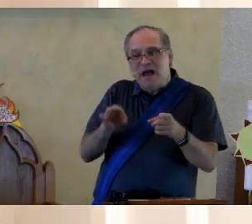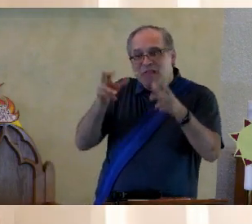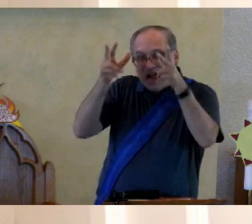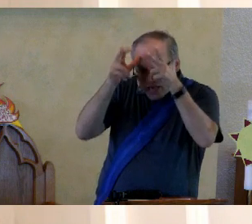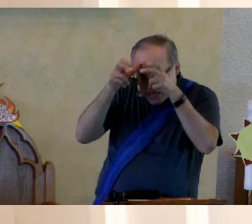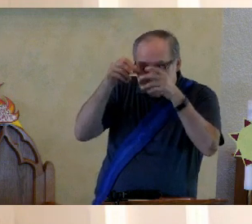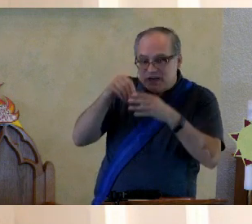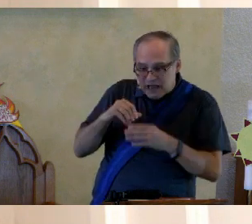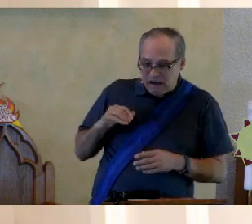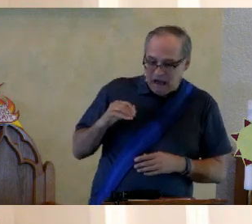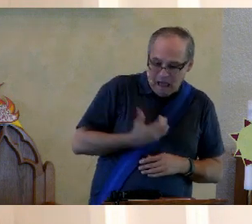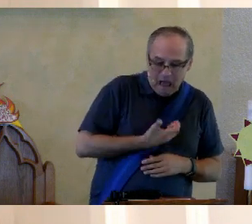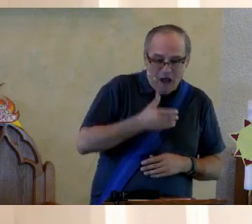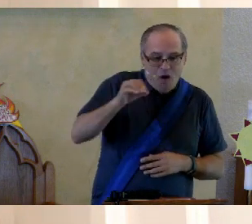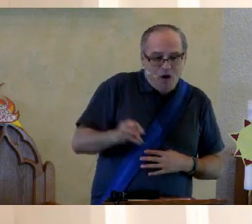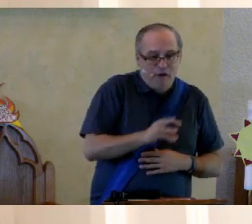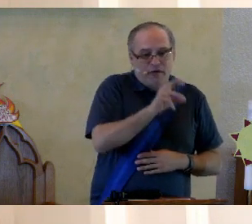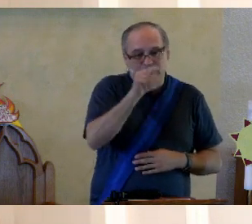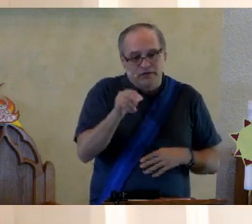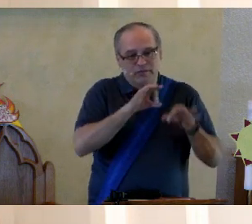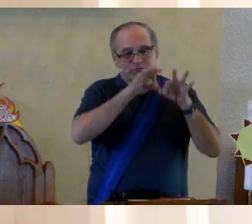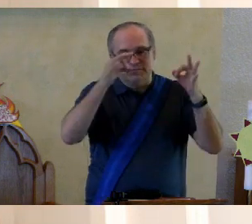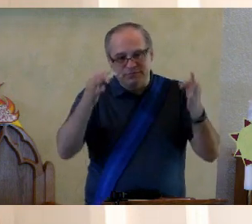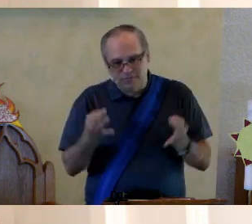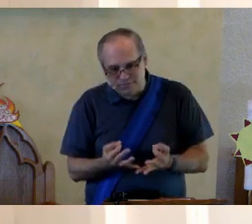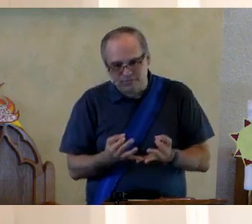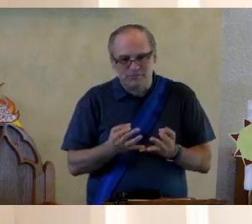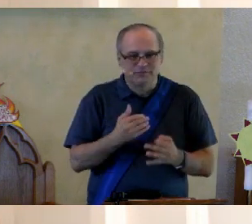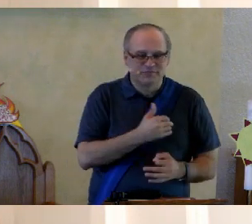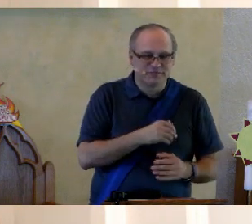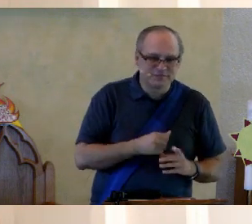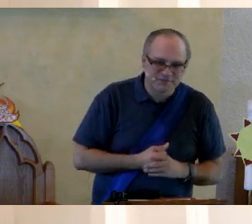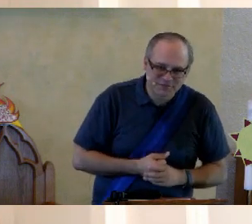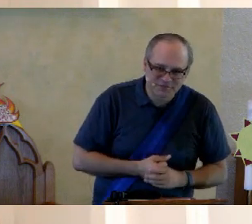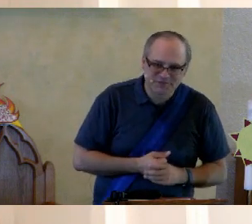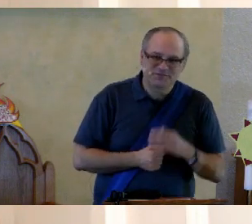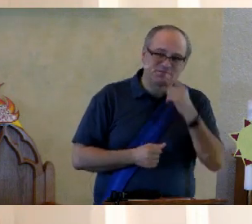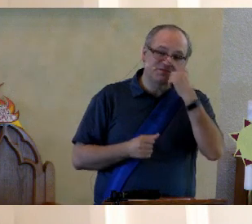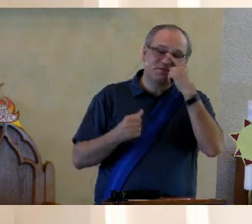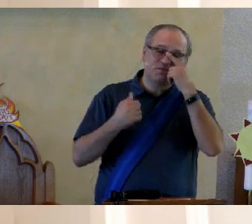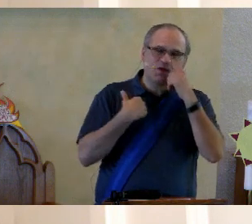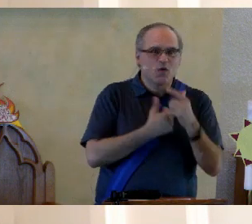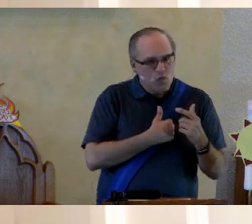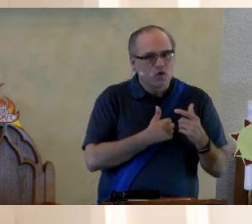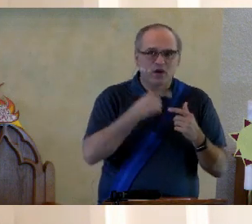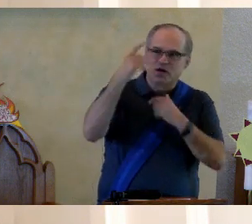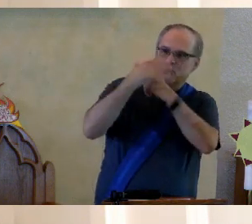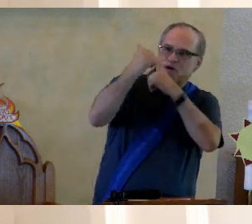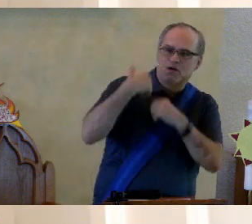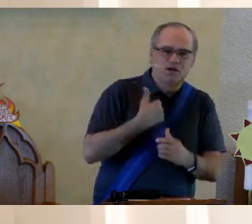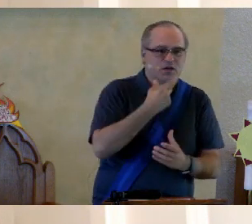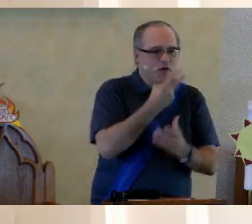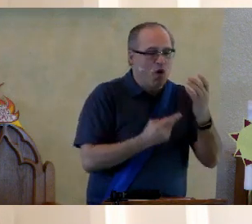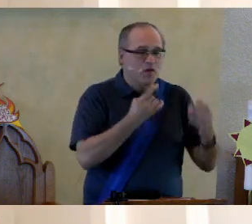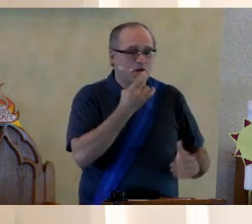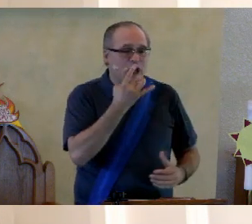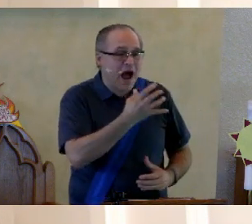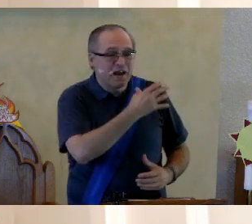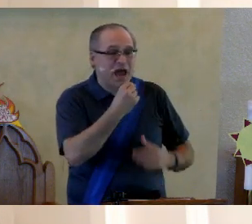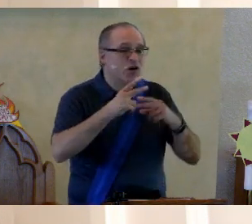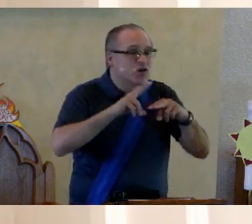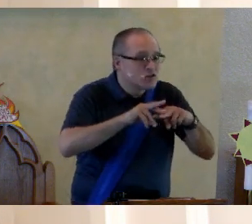exists amongst our own family members and friends. We are called to be both salt and light in an